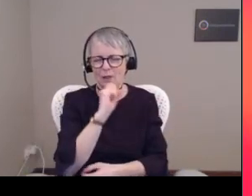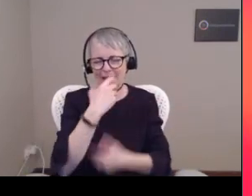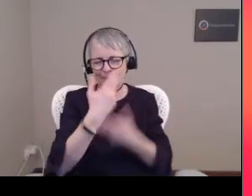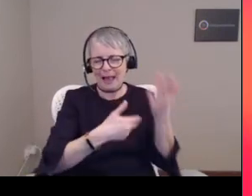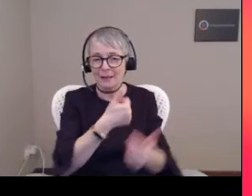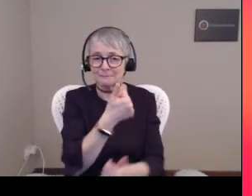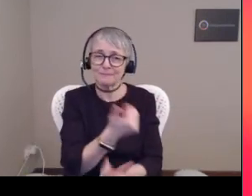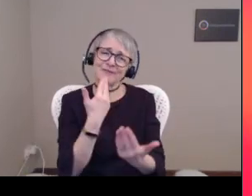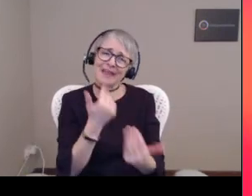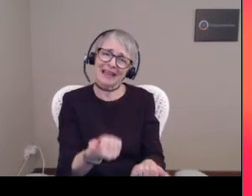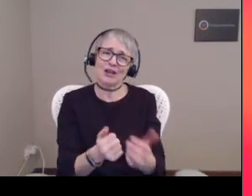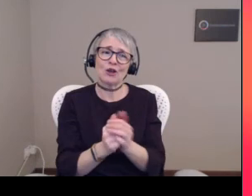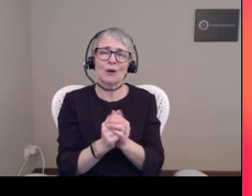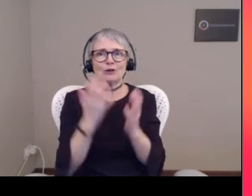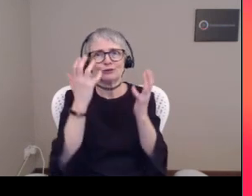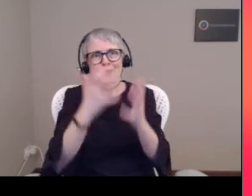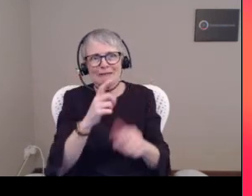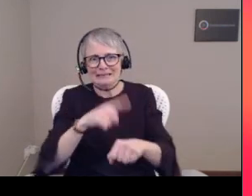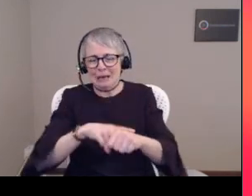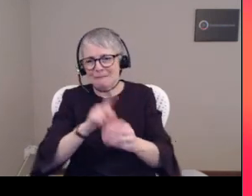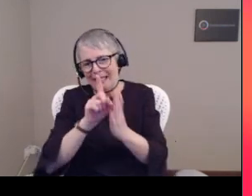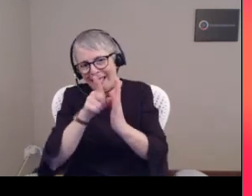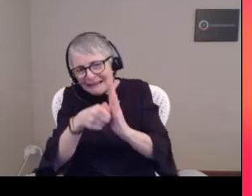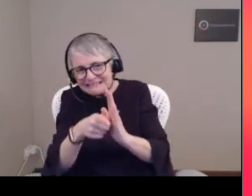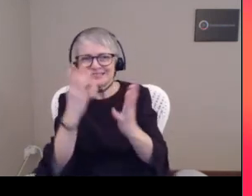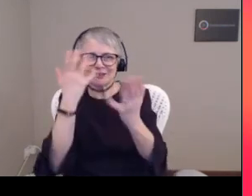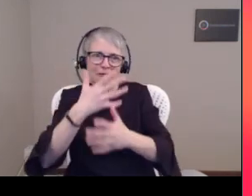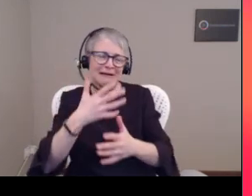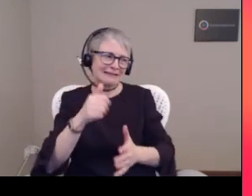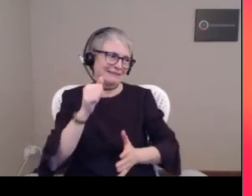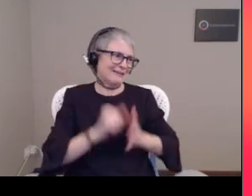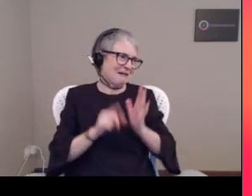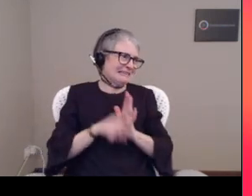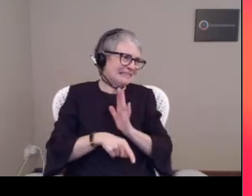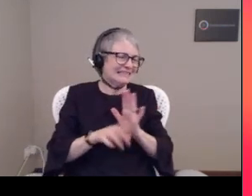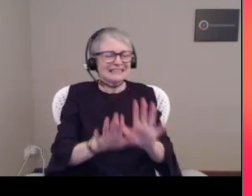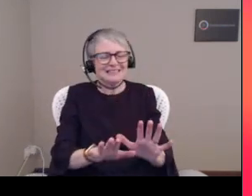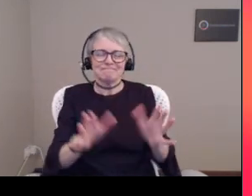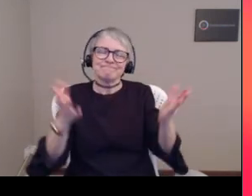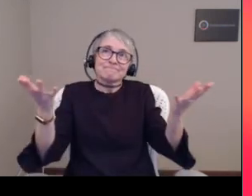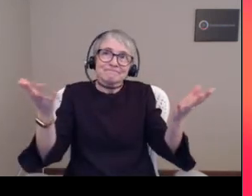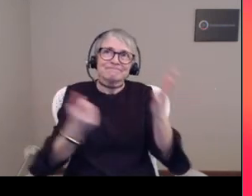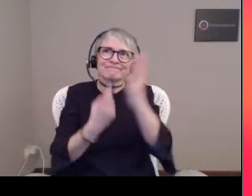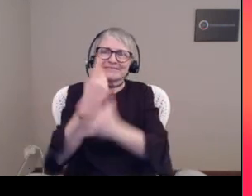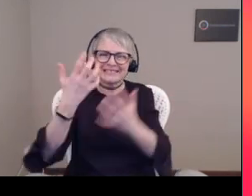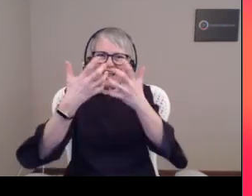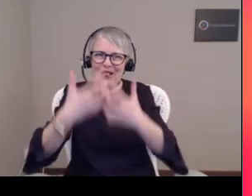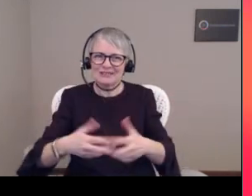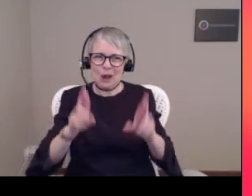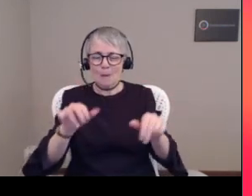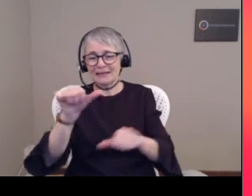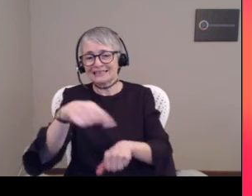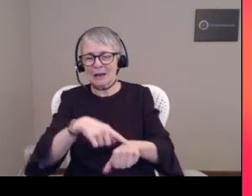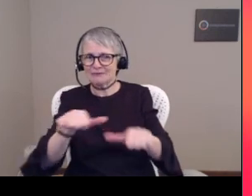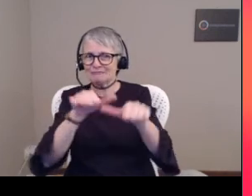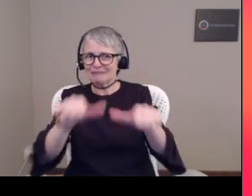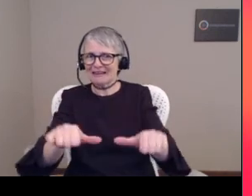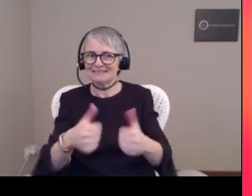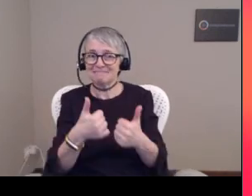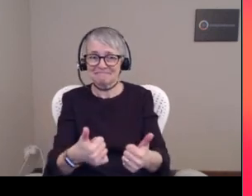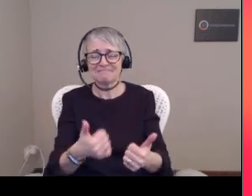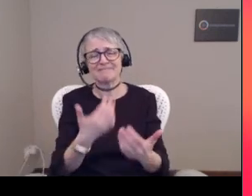very much, and I'm sorry we've run over, and sorry again about the delay at the beginning, but hey, that's technology, and hopefully we'll get it right next time.